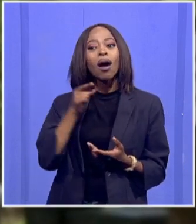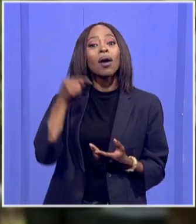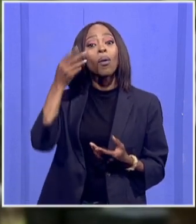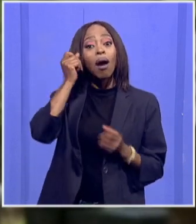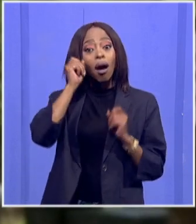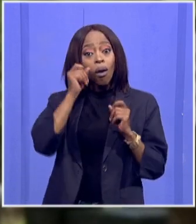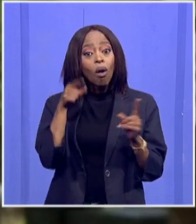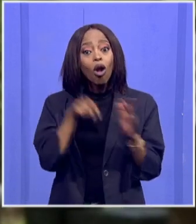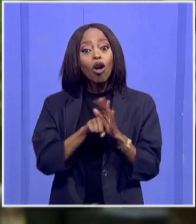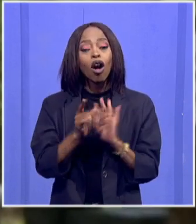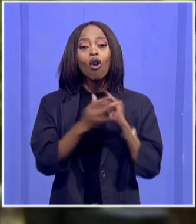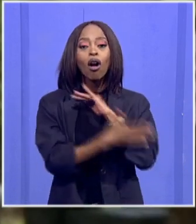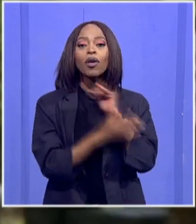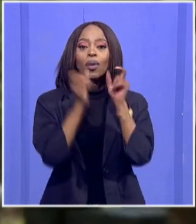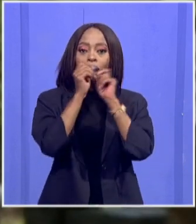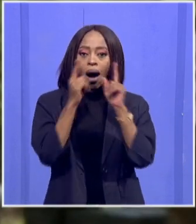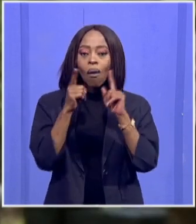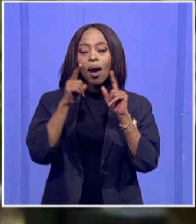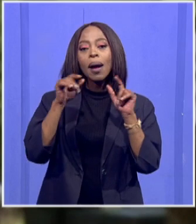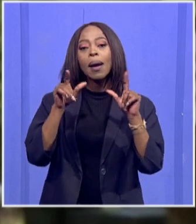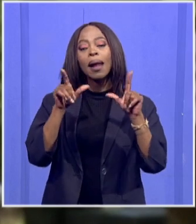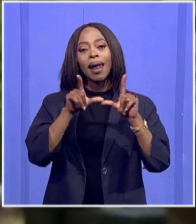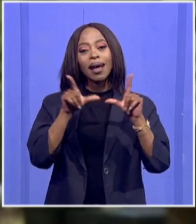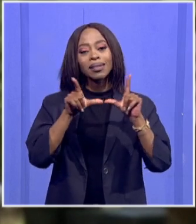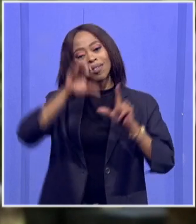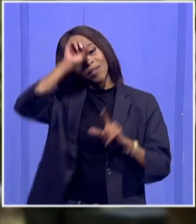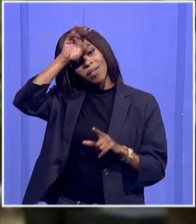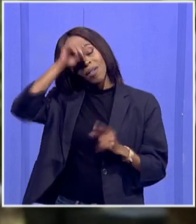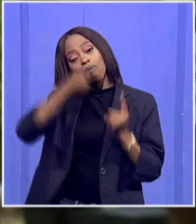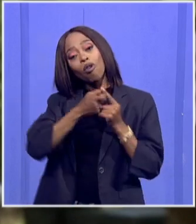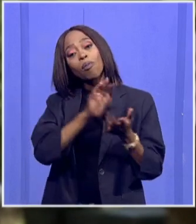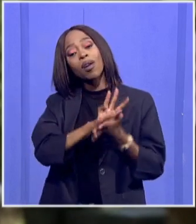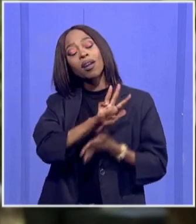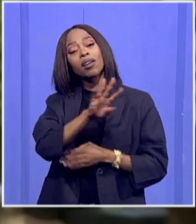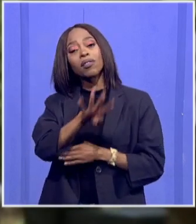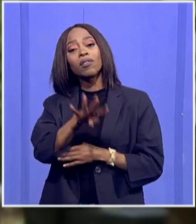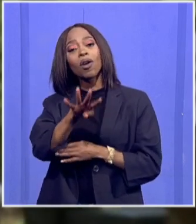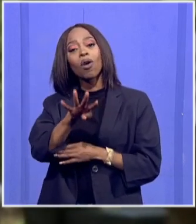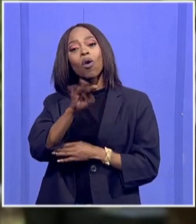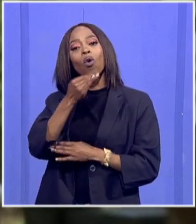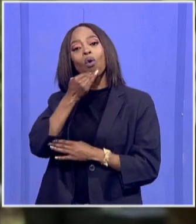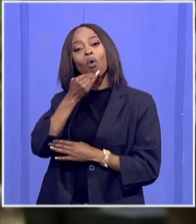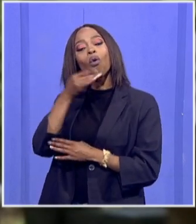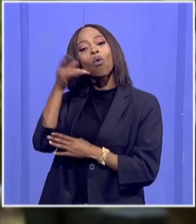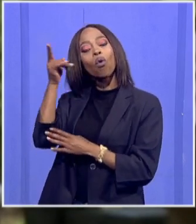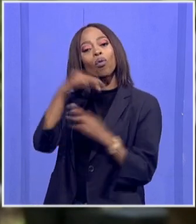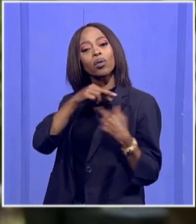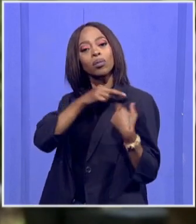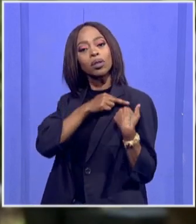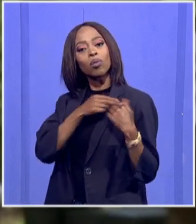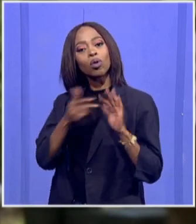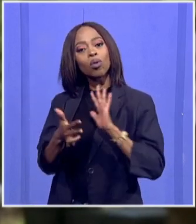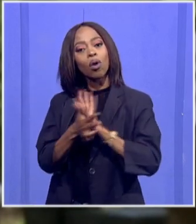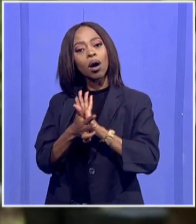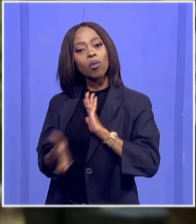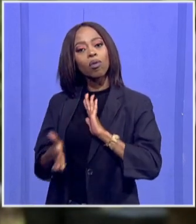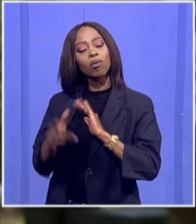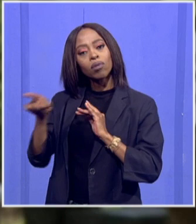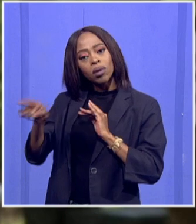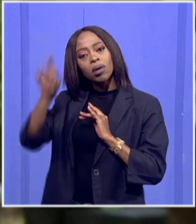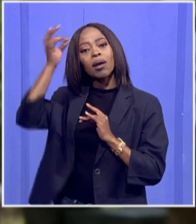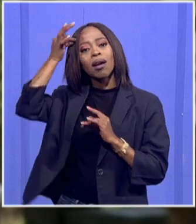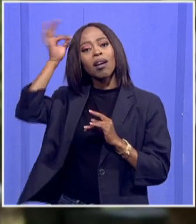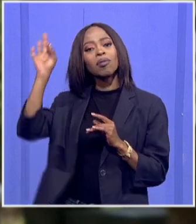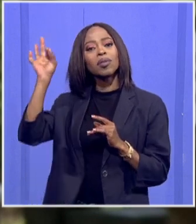country. As you are aware, the mining license in this country since 1994, the South African government took over the licensing mine